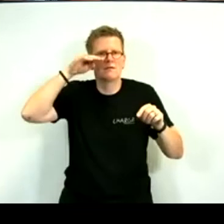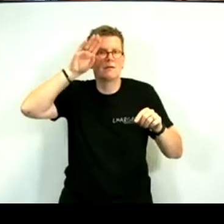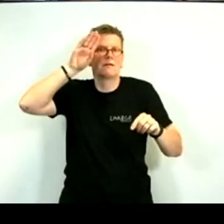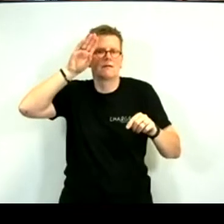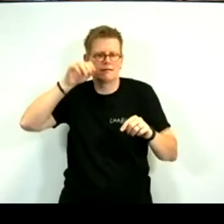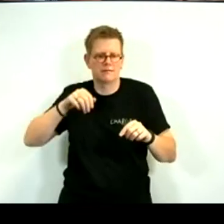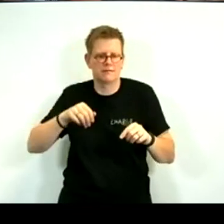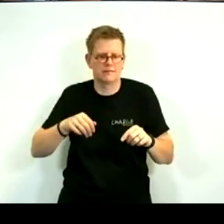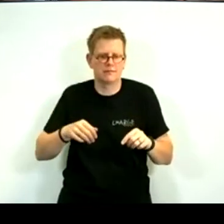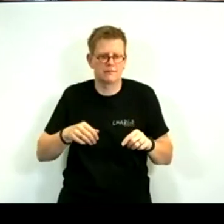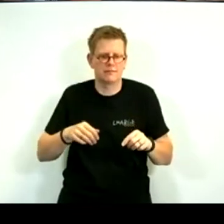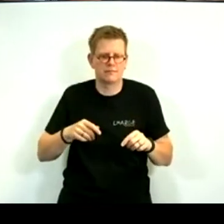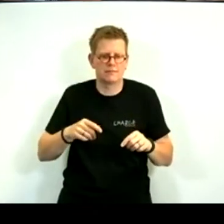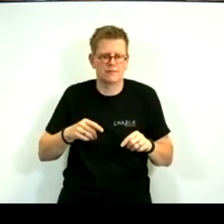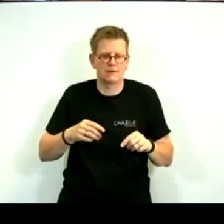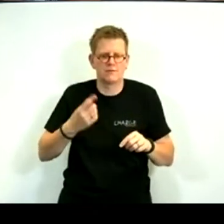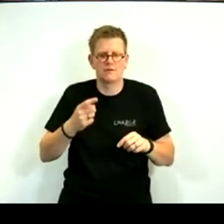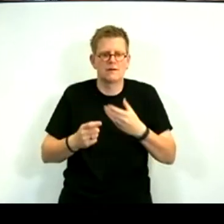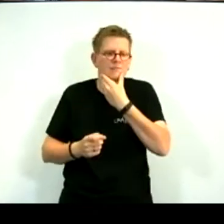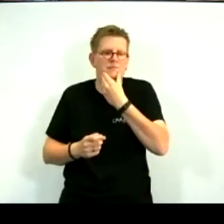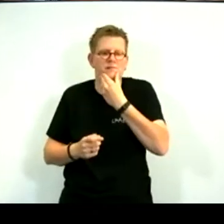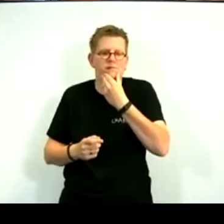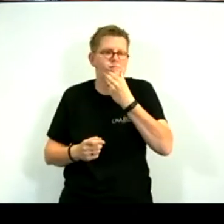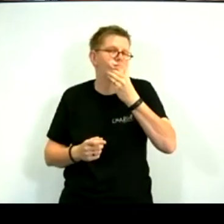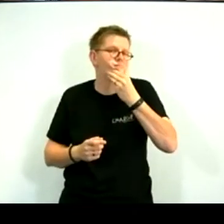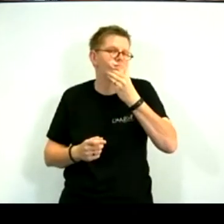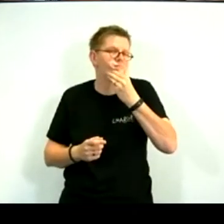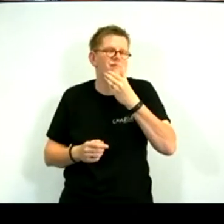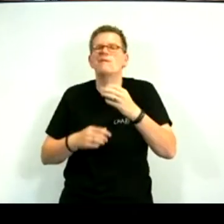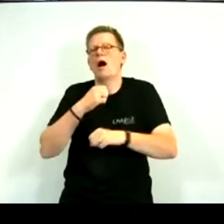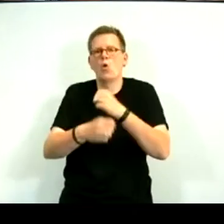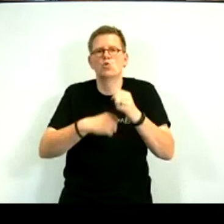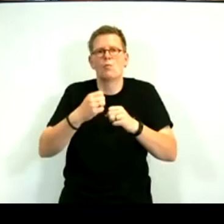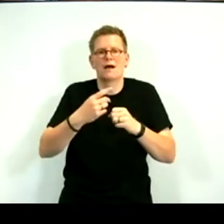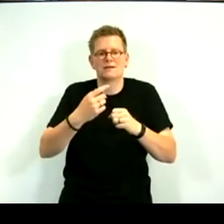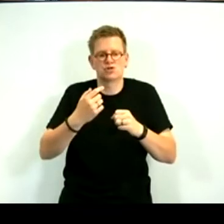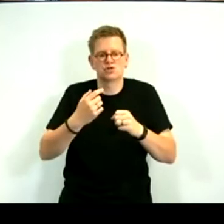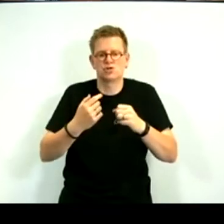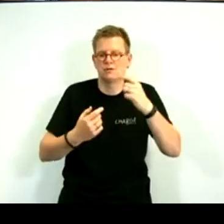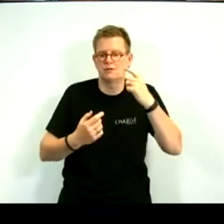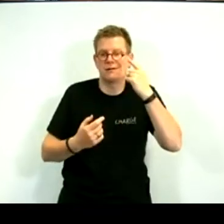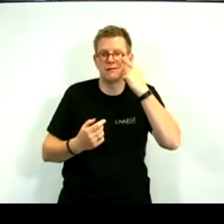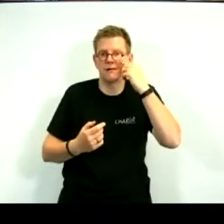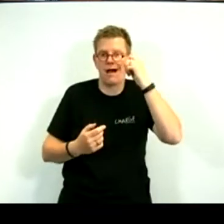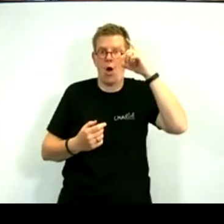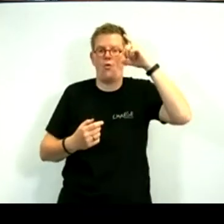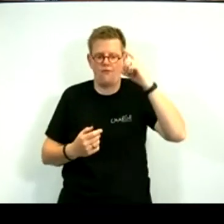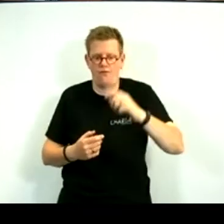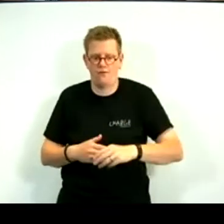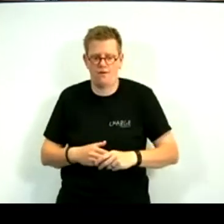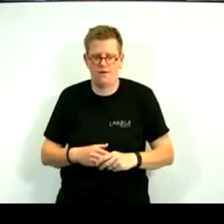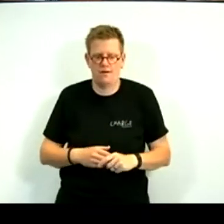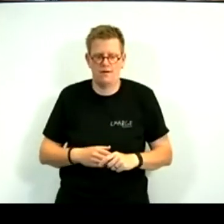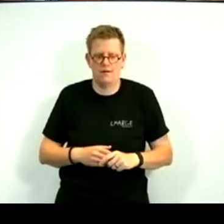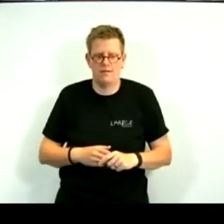has opened. And this is another example of why we need to observe children closely